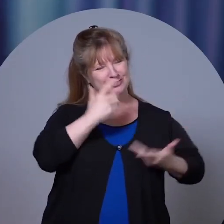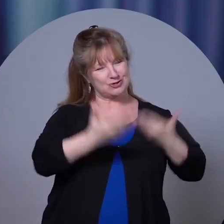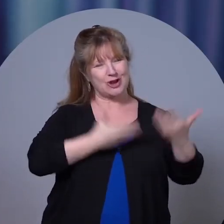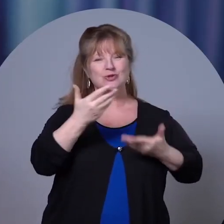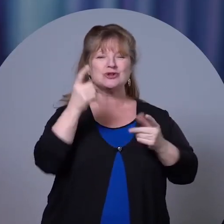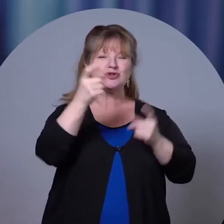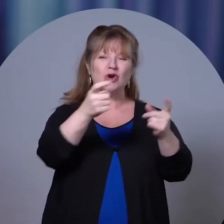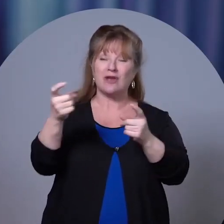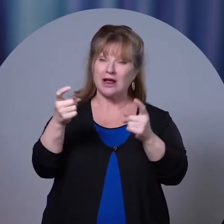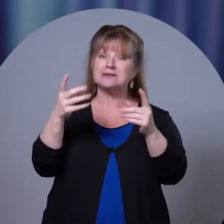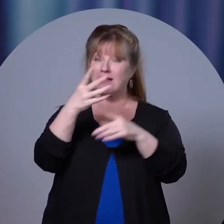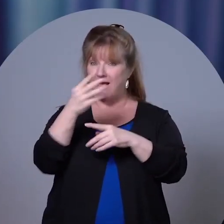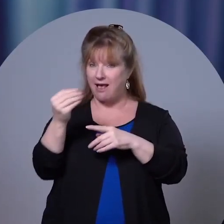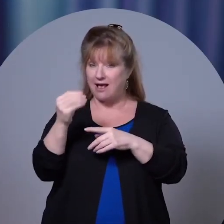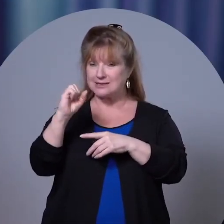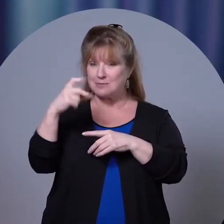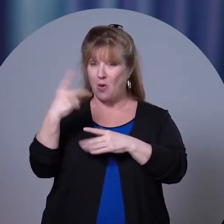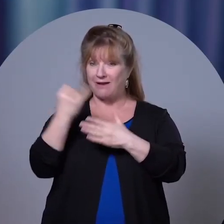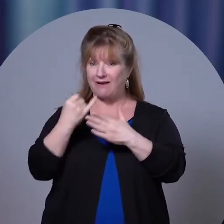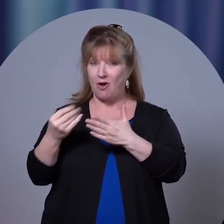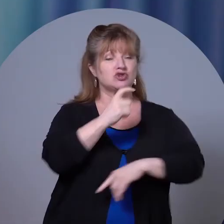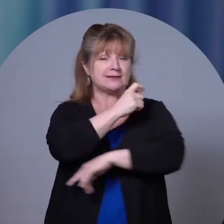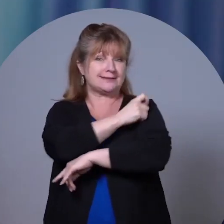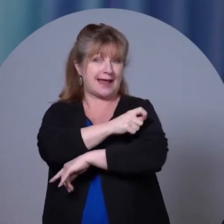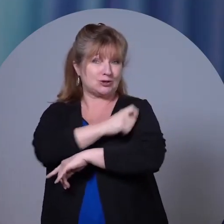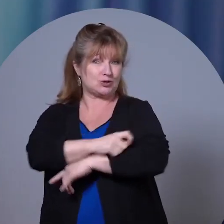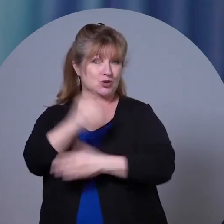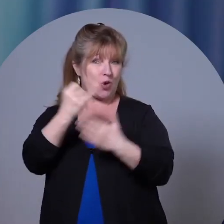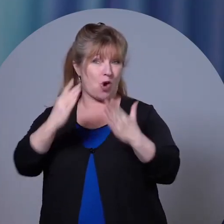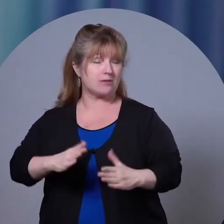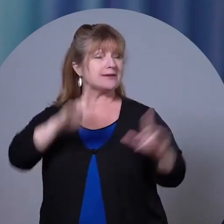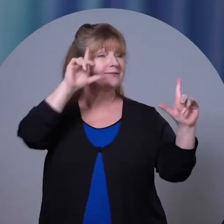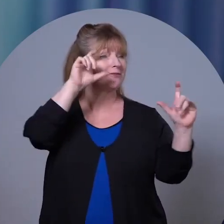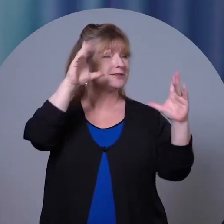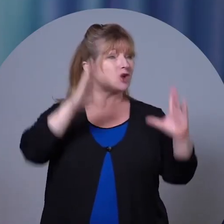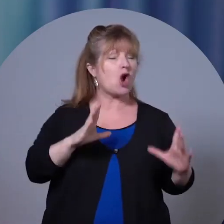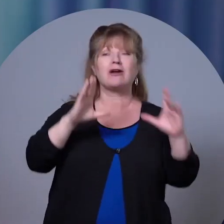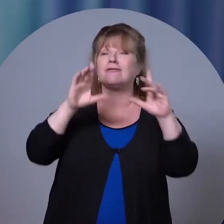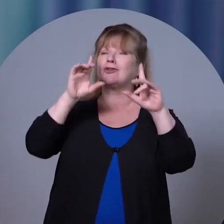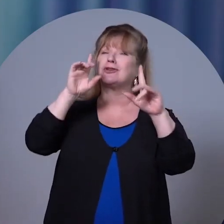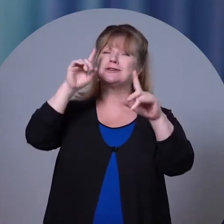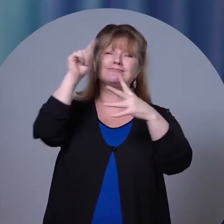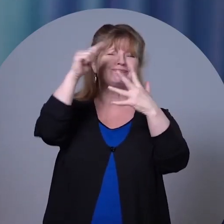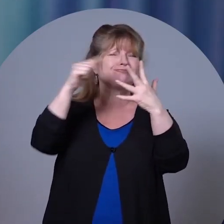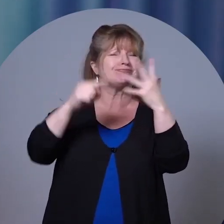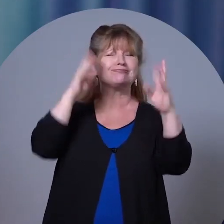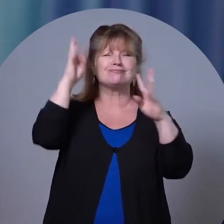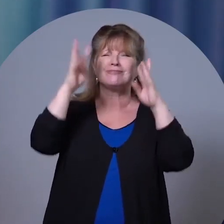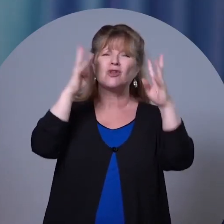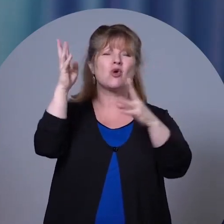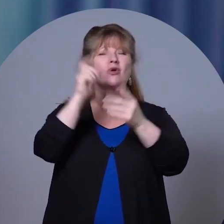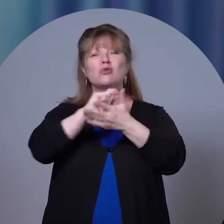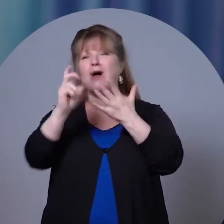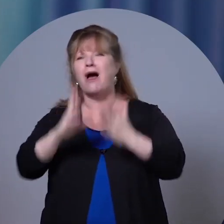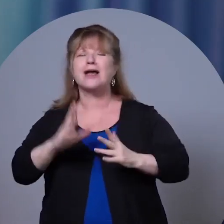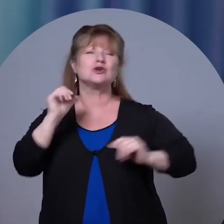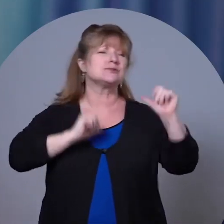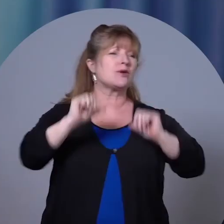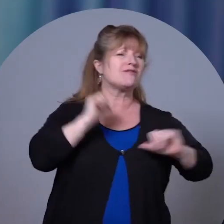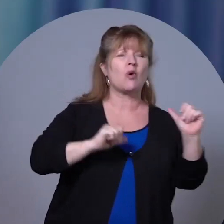home, Del. You don't need this." But my doctor wasn't likely to take my reputation as payment. "You can do this," I said